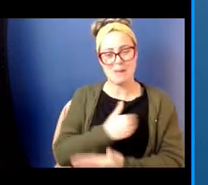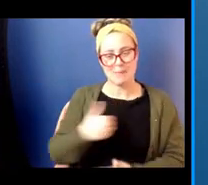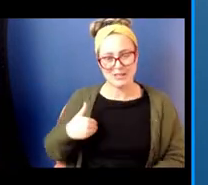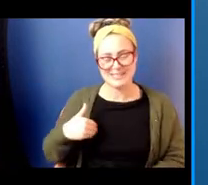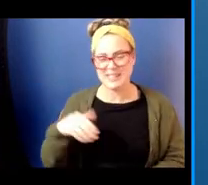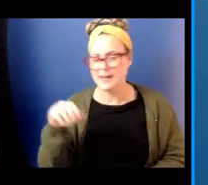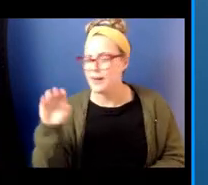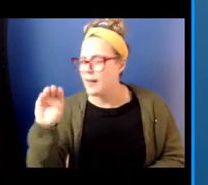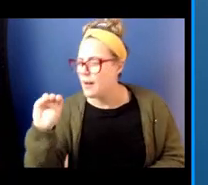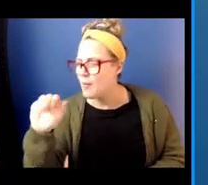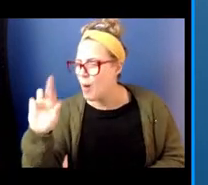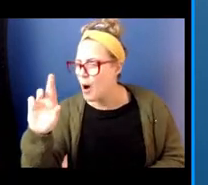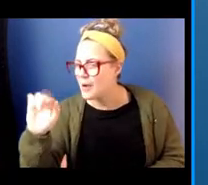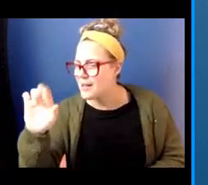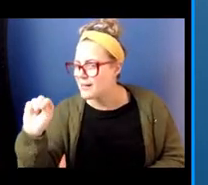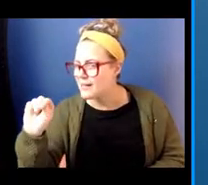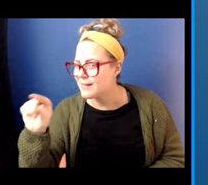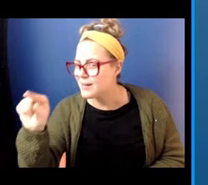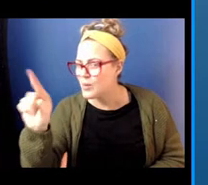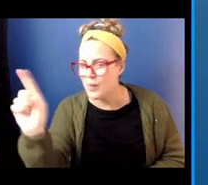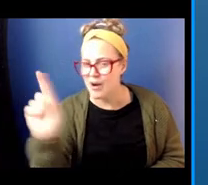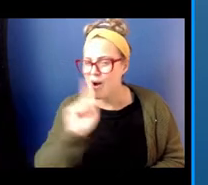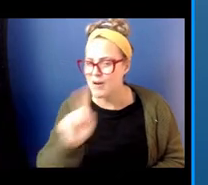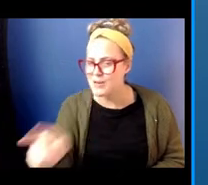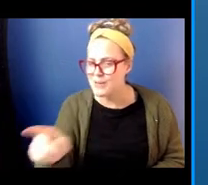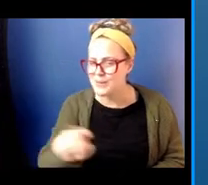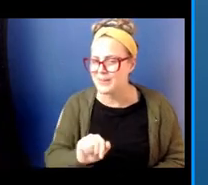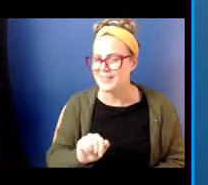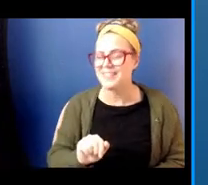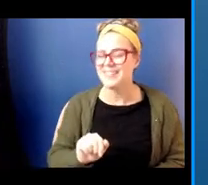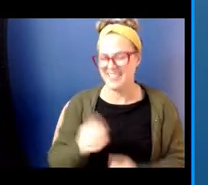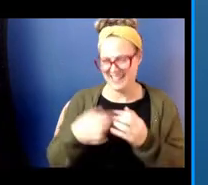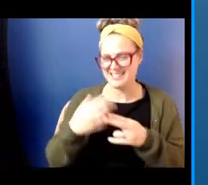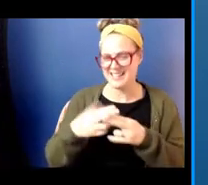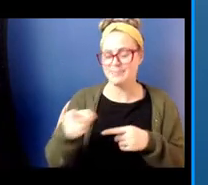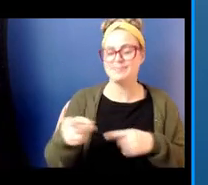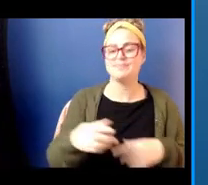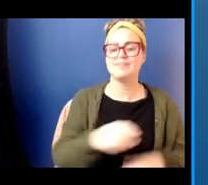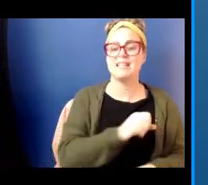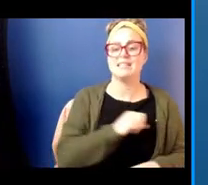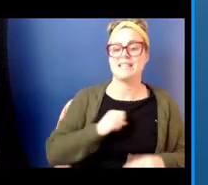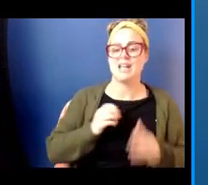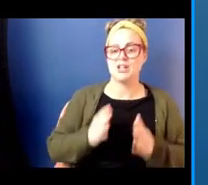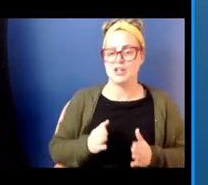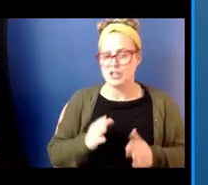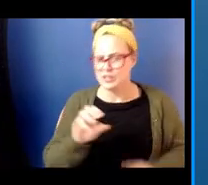there there you are and Senator Chevron Jones